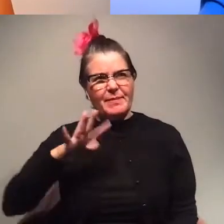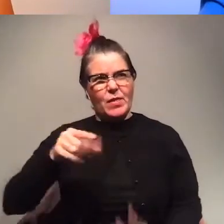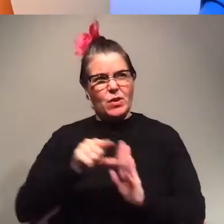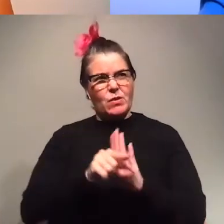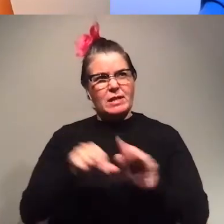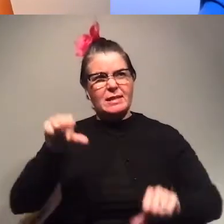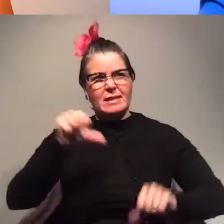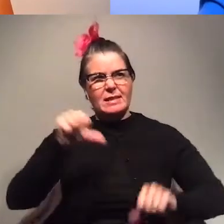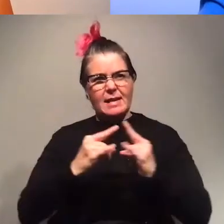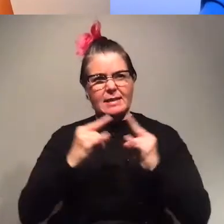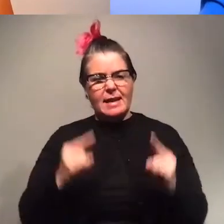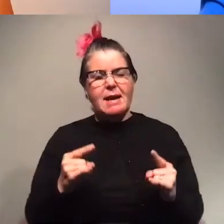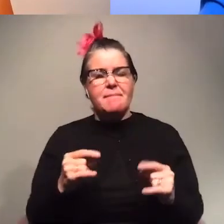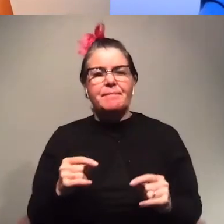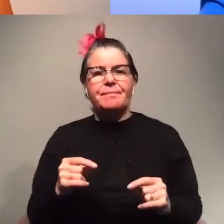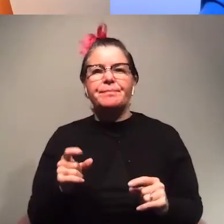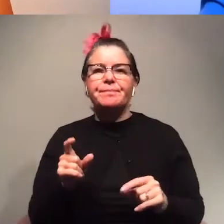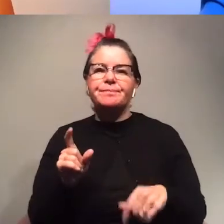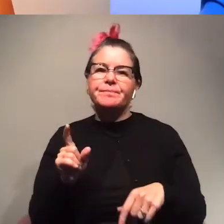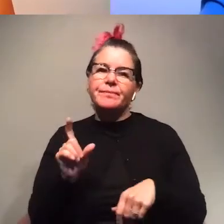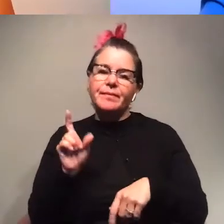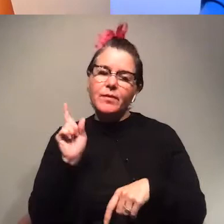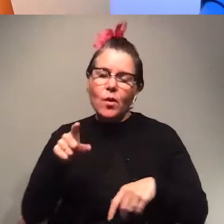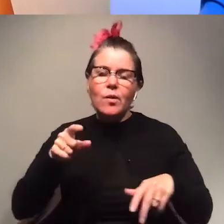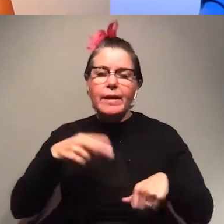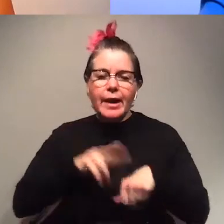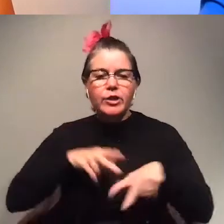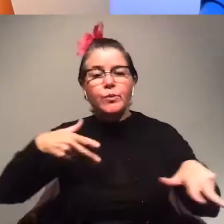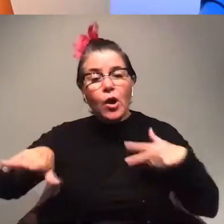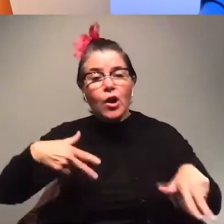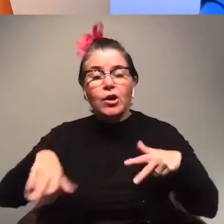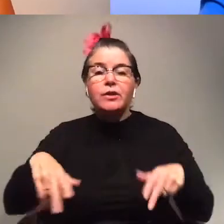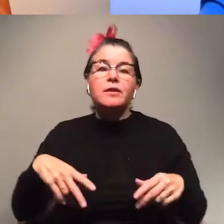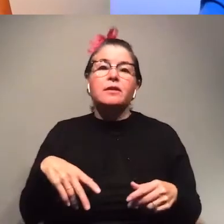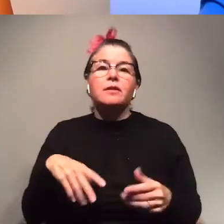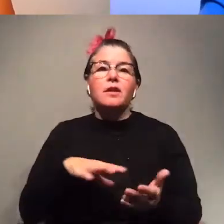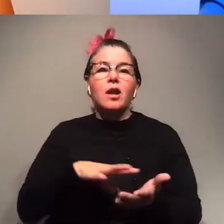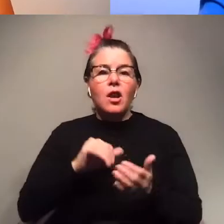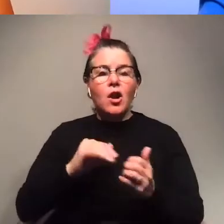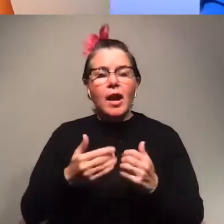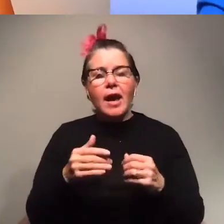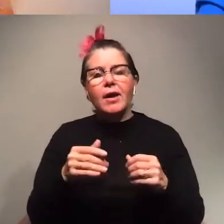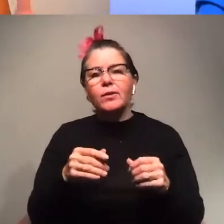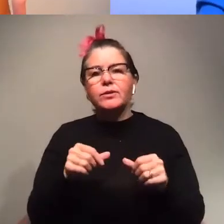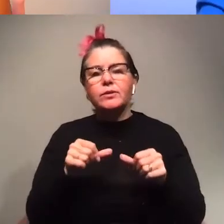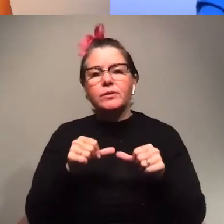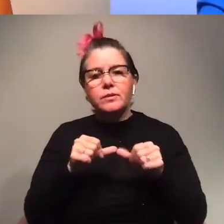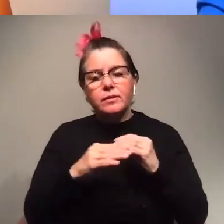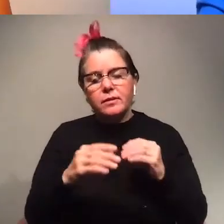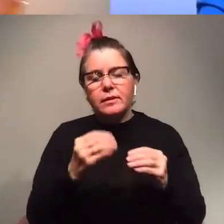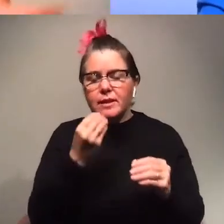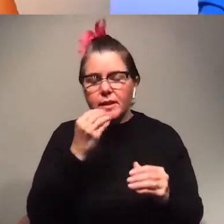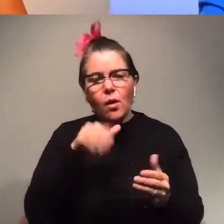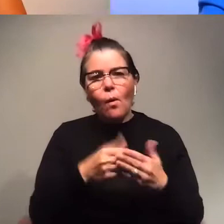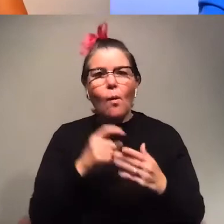camp where they made us go on a nature walk and learn how to be sustainable by like eating an entire apple instead